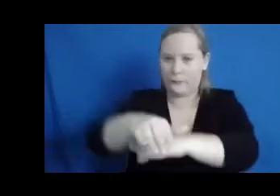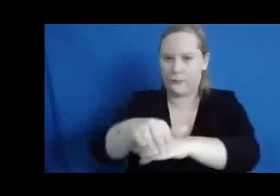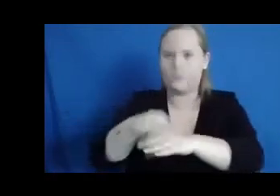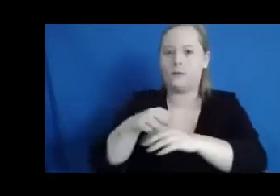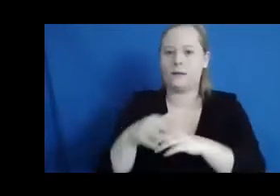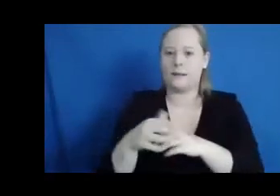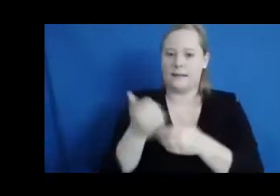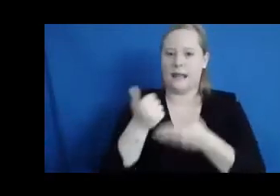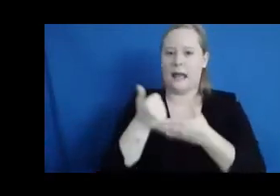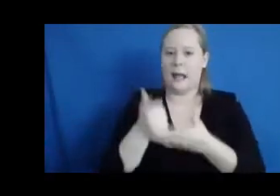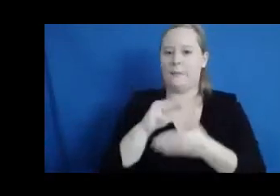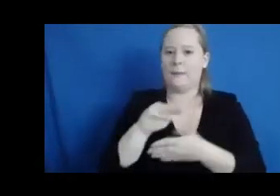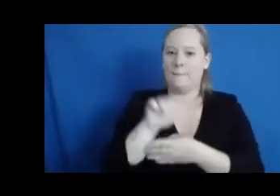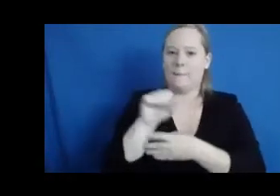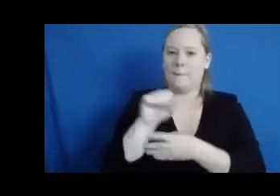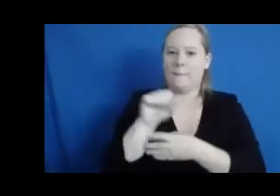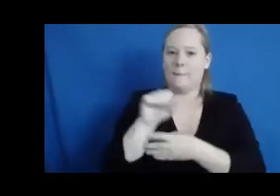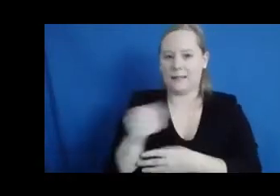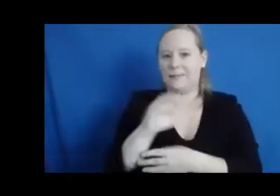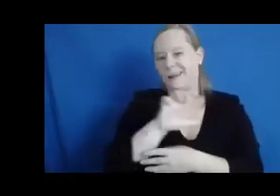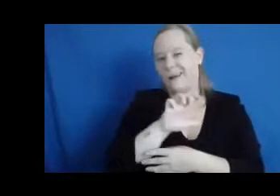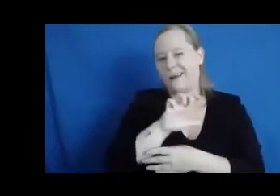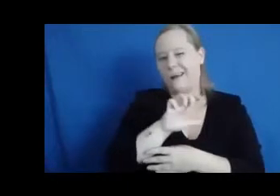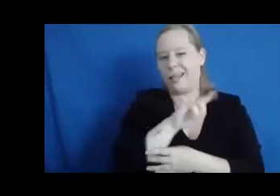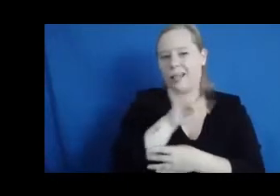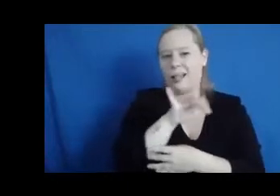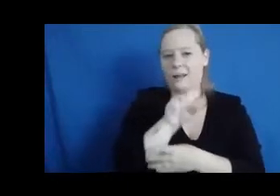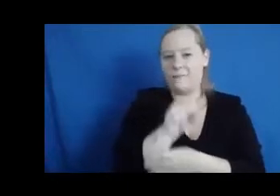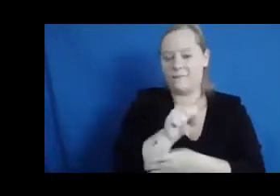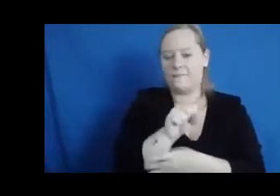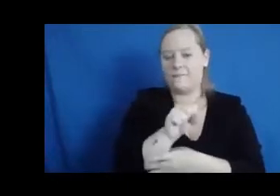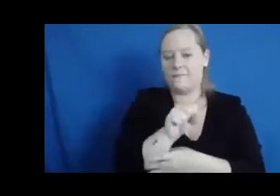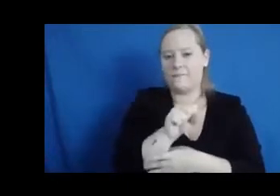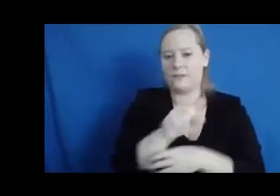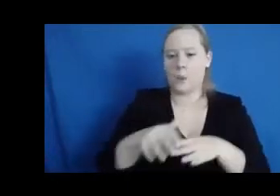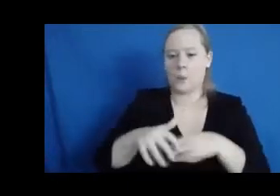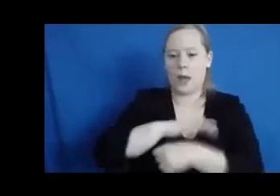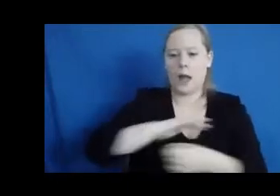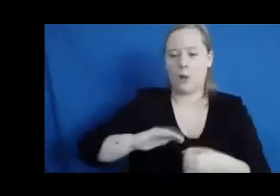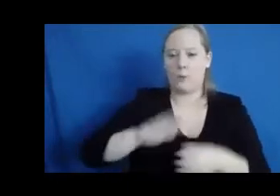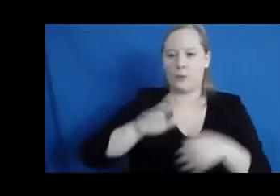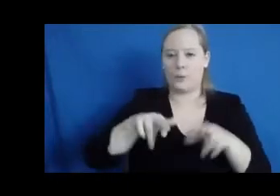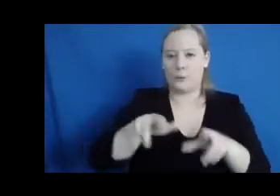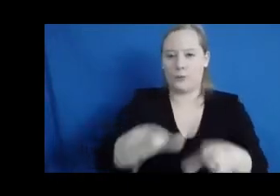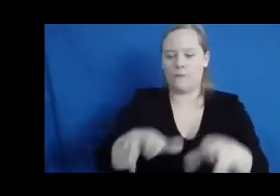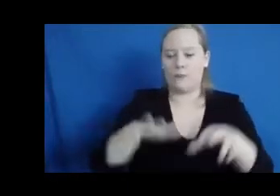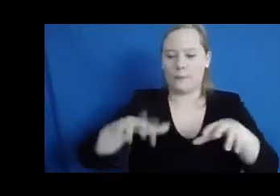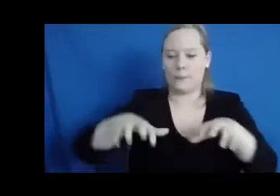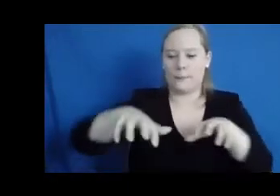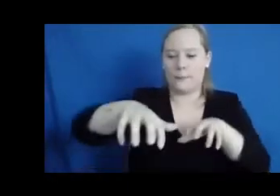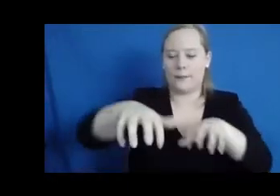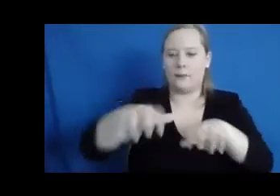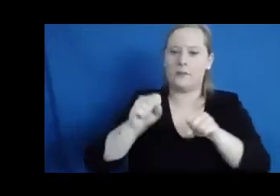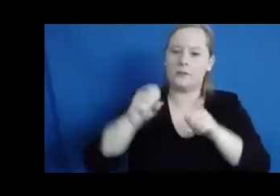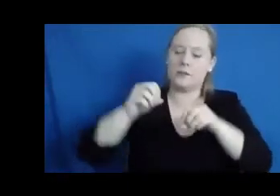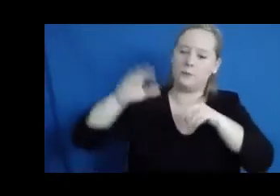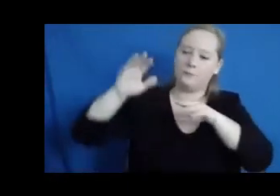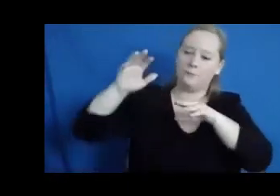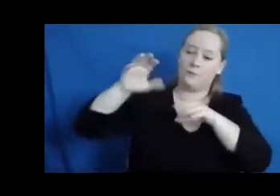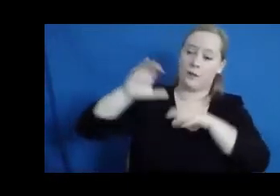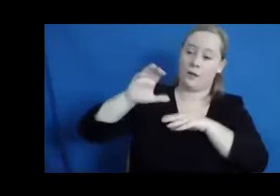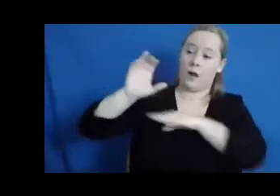cliffs around the river. And so the river flows down from Colorado and